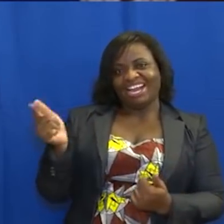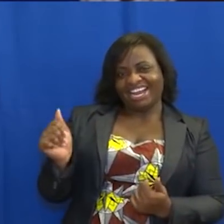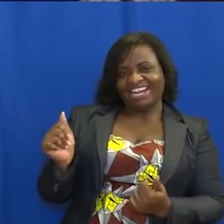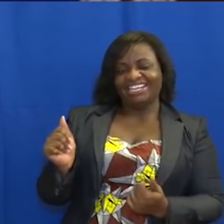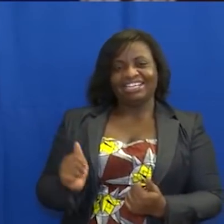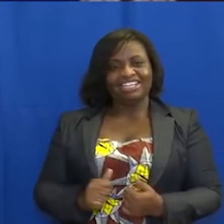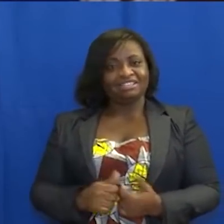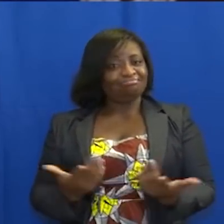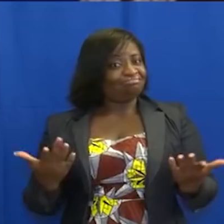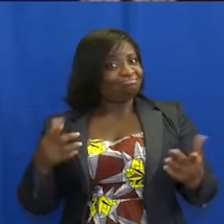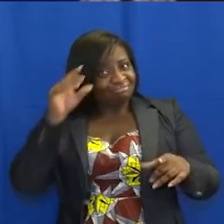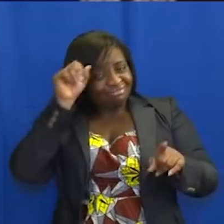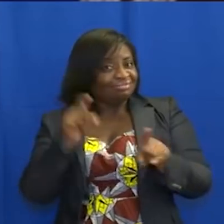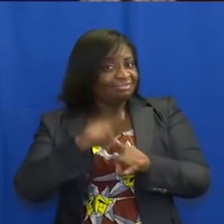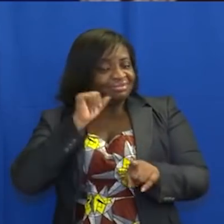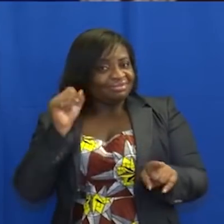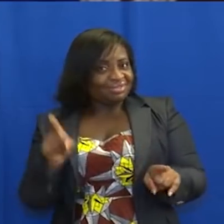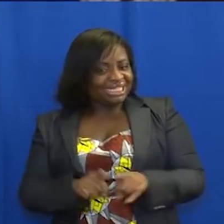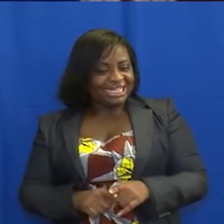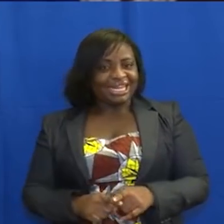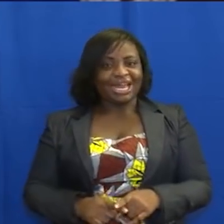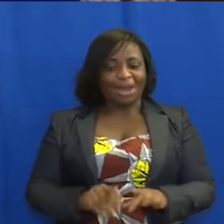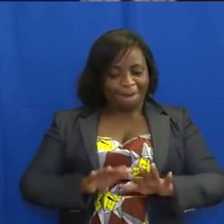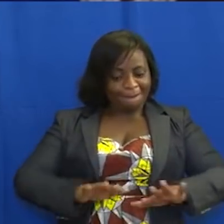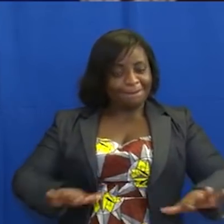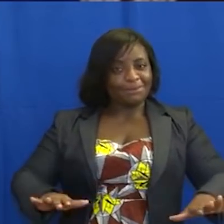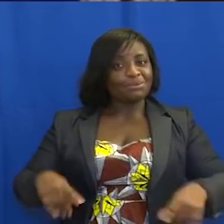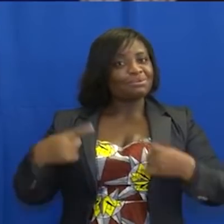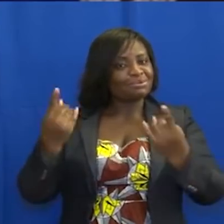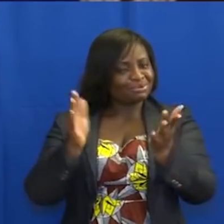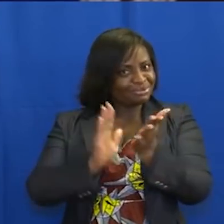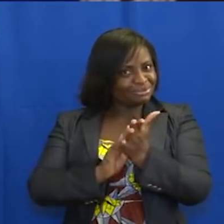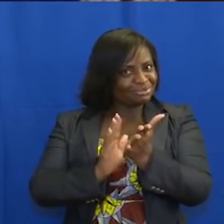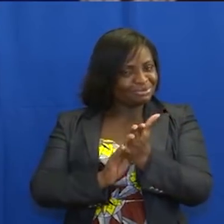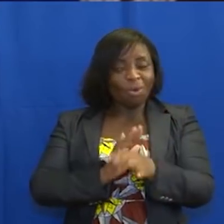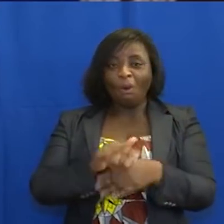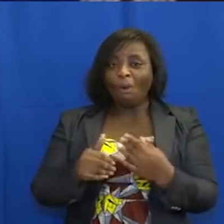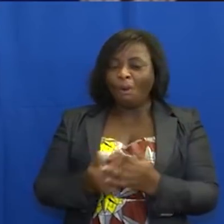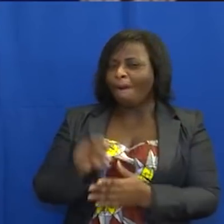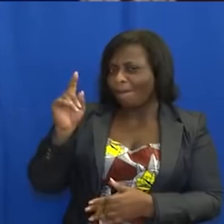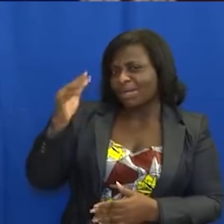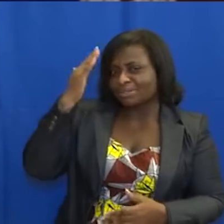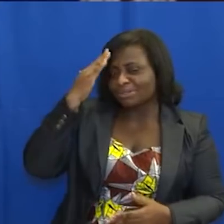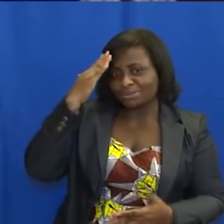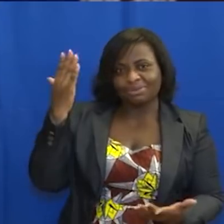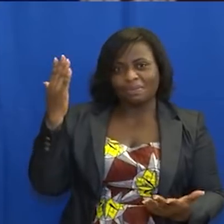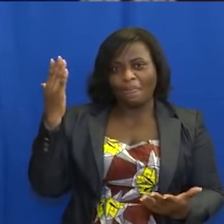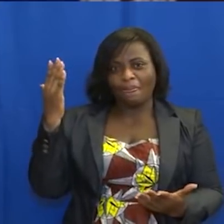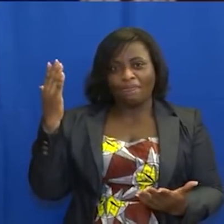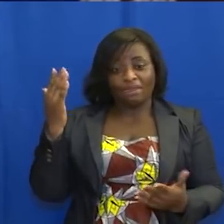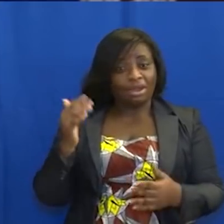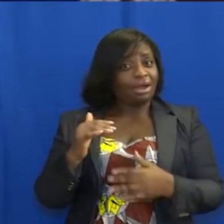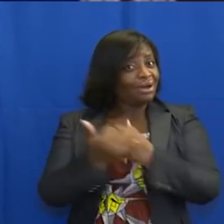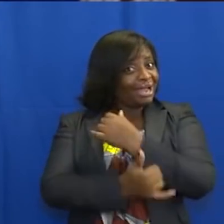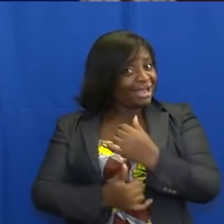Anyamime, kɛgye nyumɛ, wɔbiyɛ baya school. Ɛsane wɔfɛ wɔna akɛ, wɔman